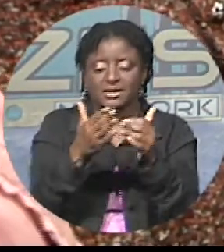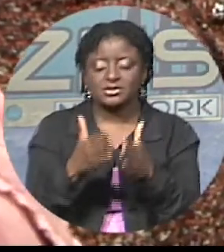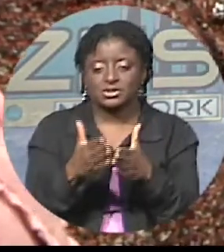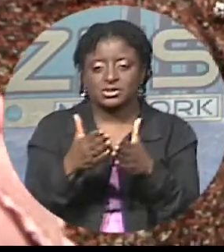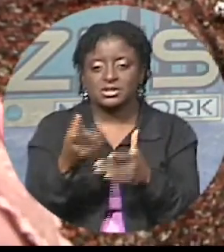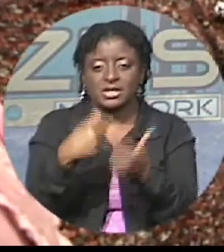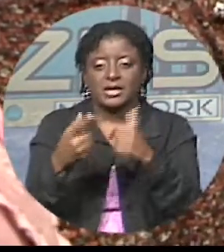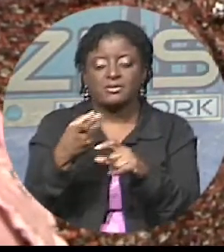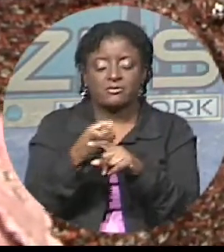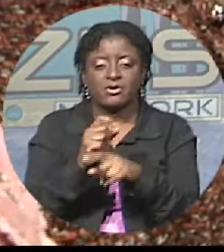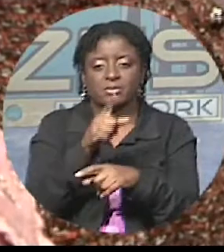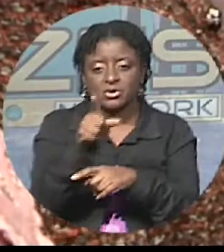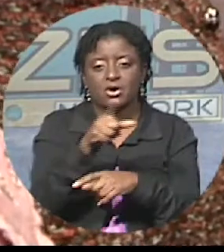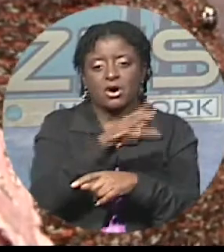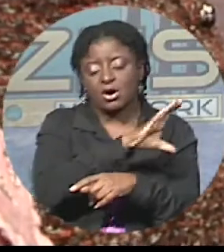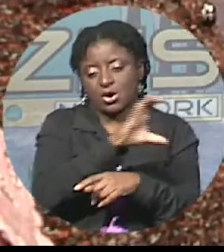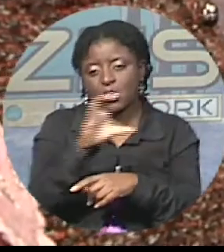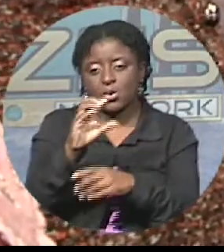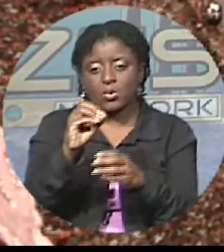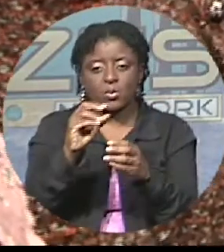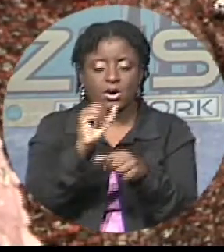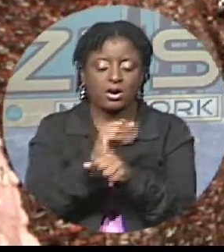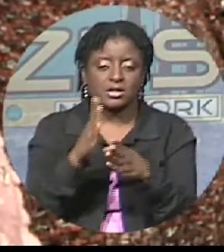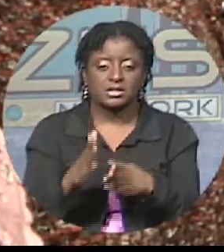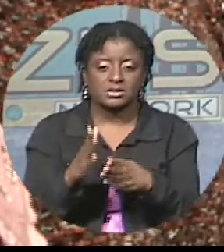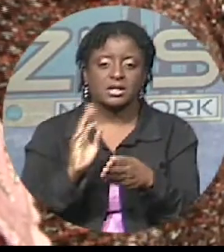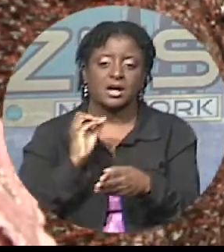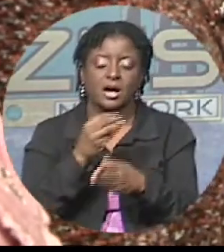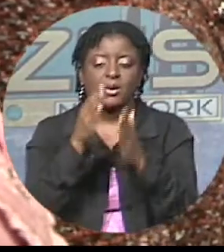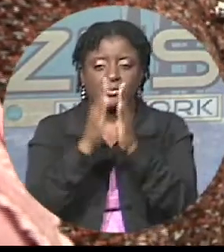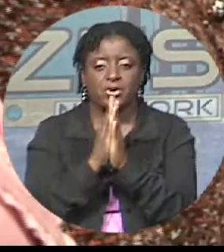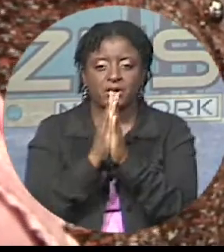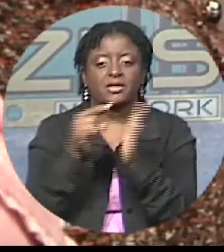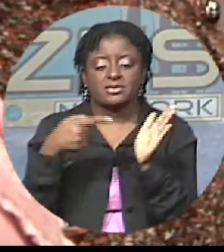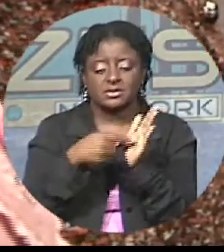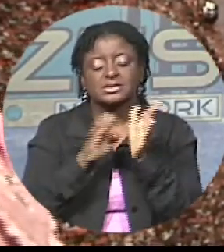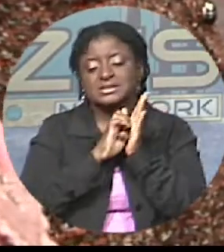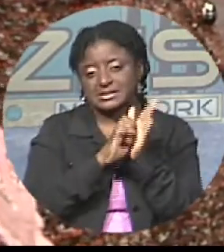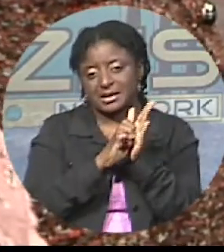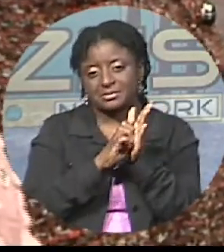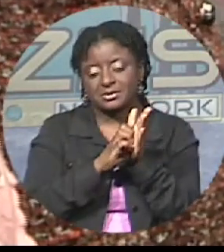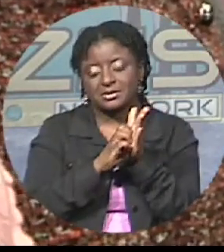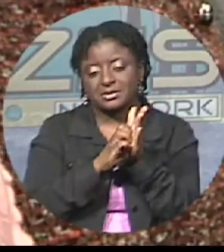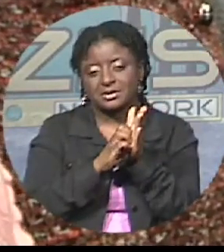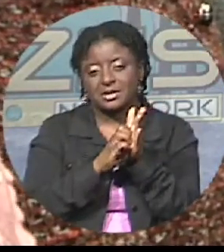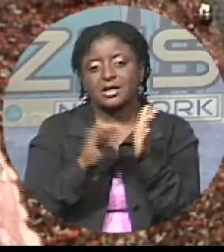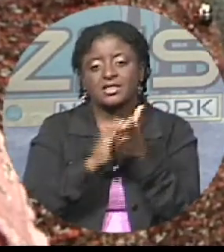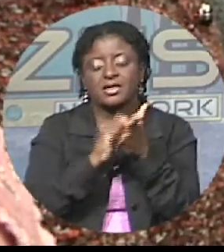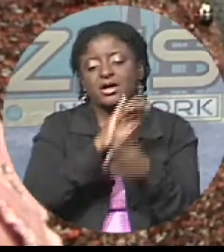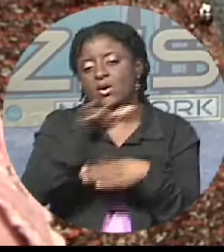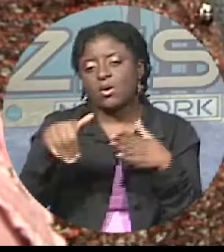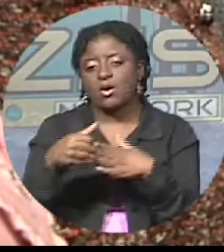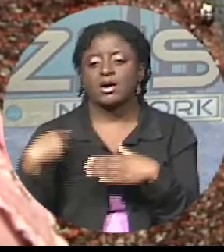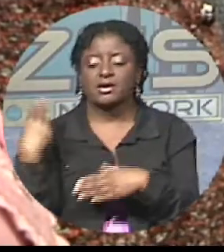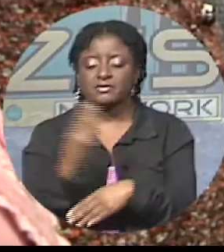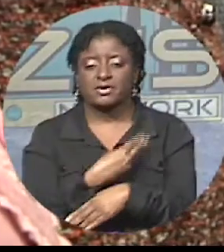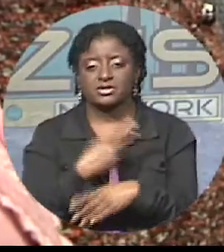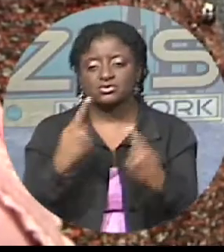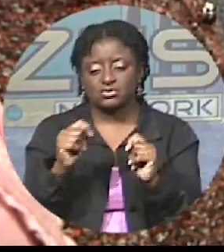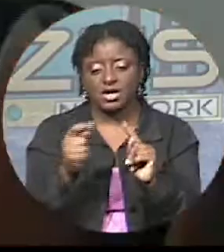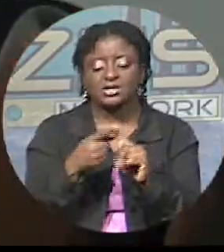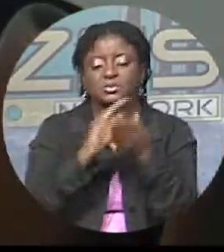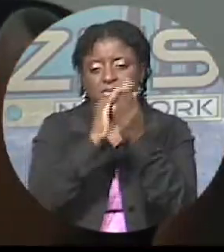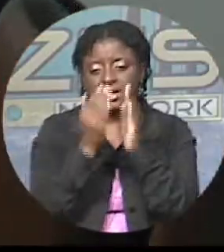you, and our prayer that this would be an example that all of us would strive to become employee and have that